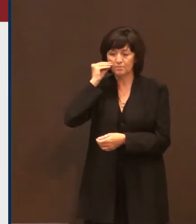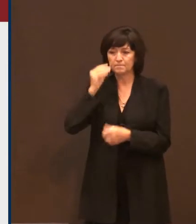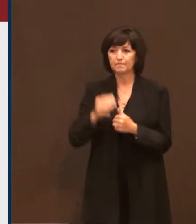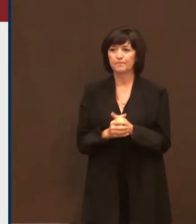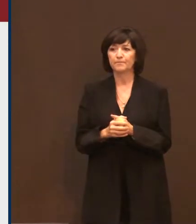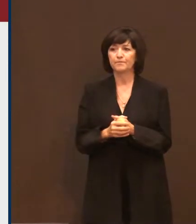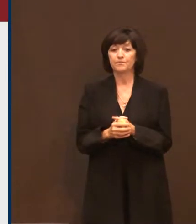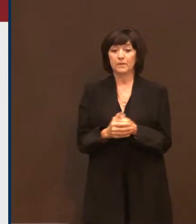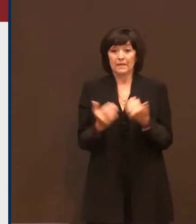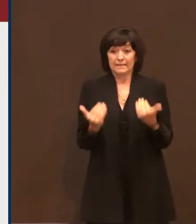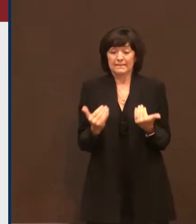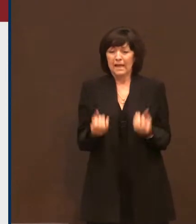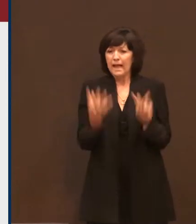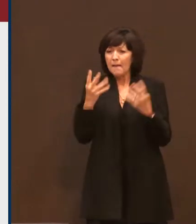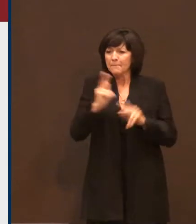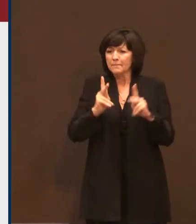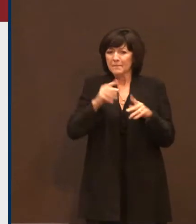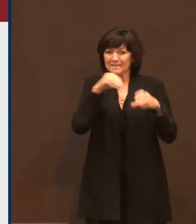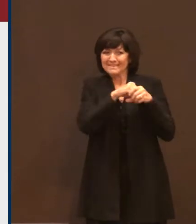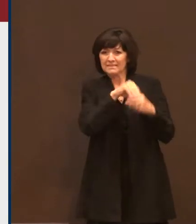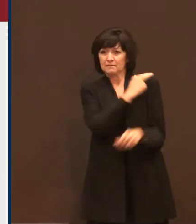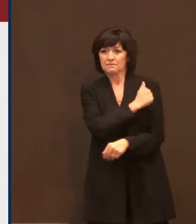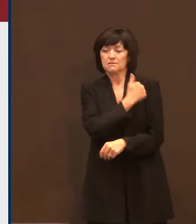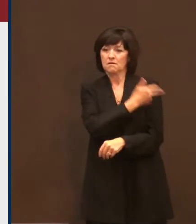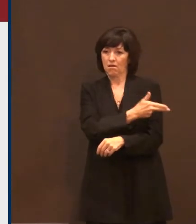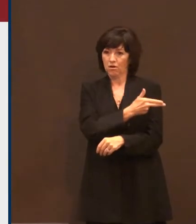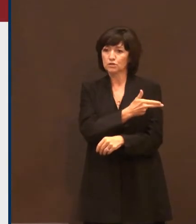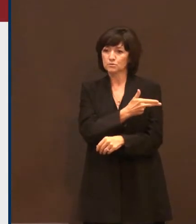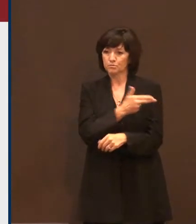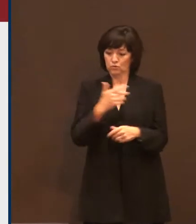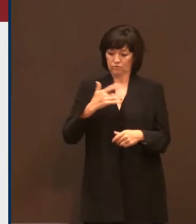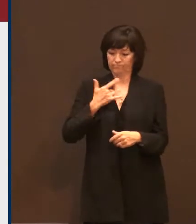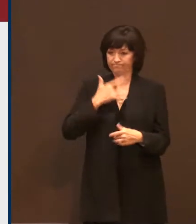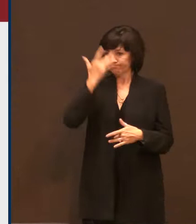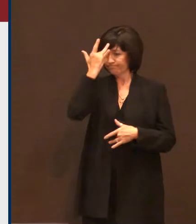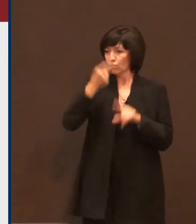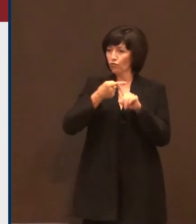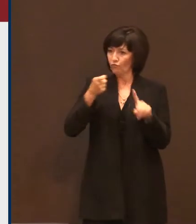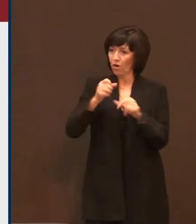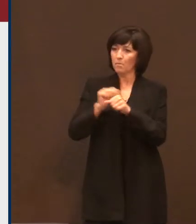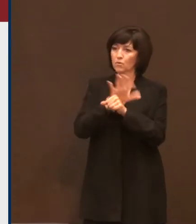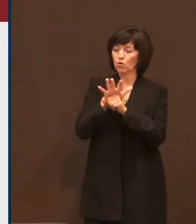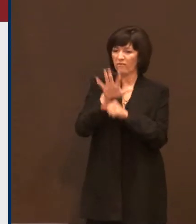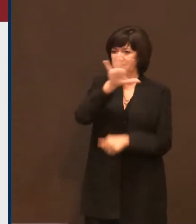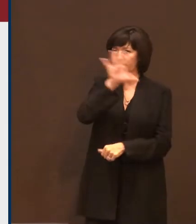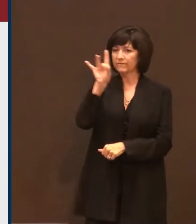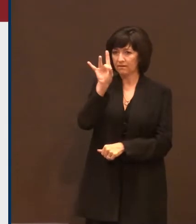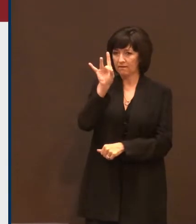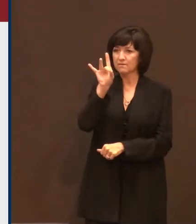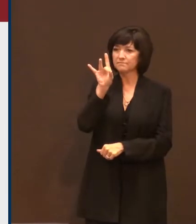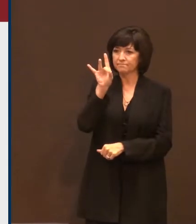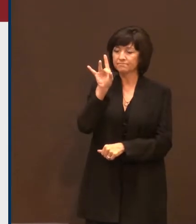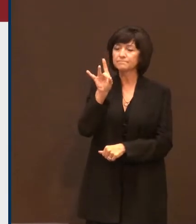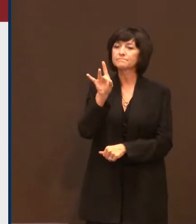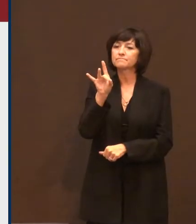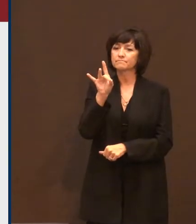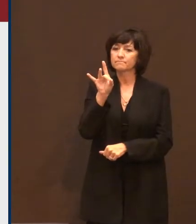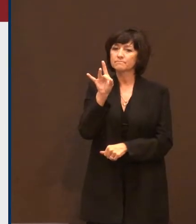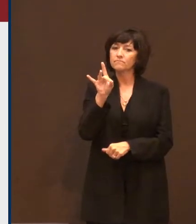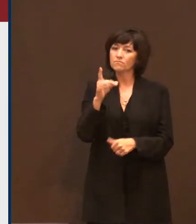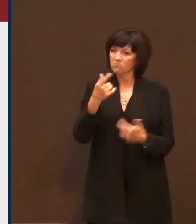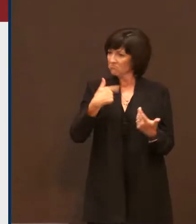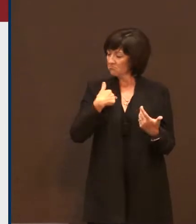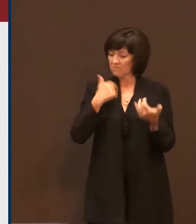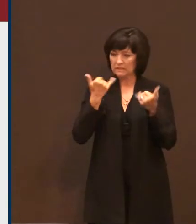a little bit. We had moved down below 50, still comfortably within our ability to